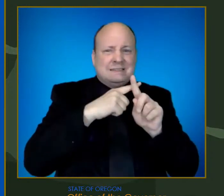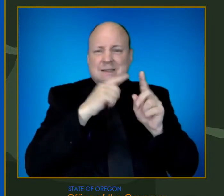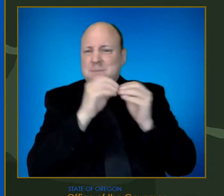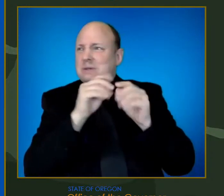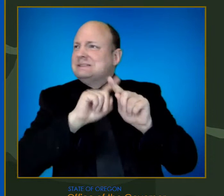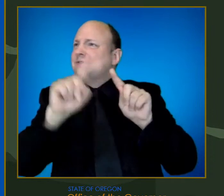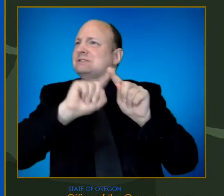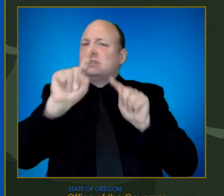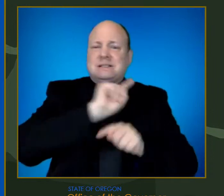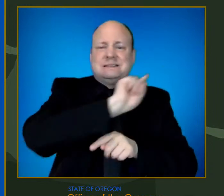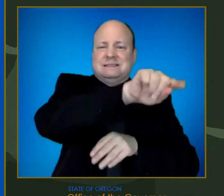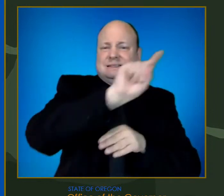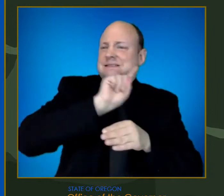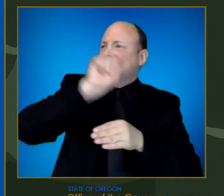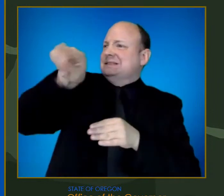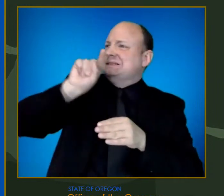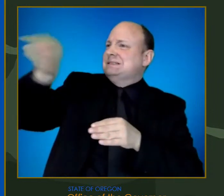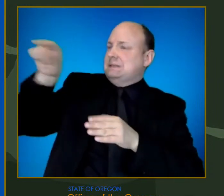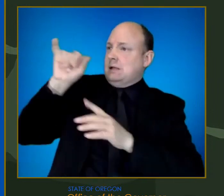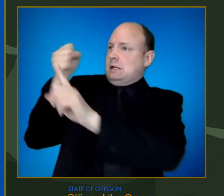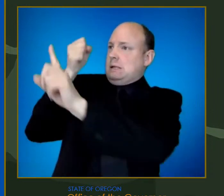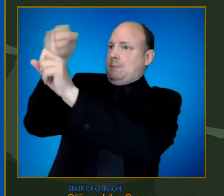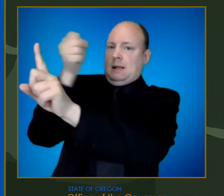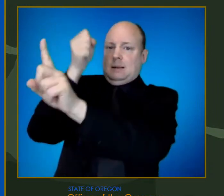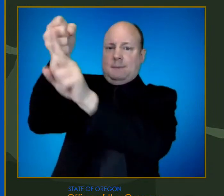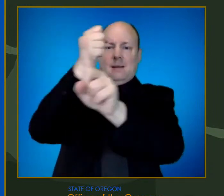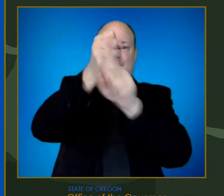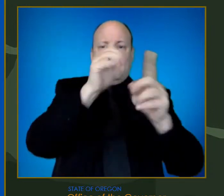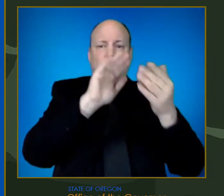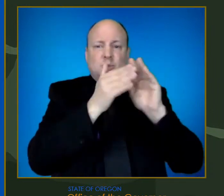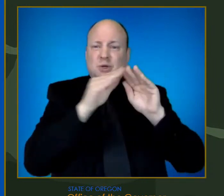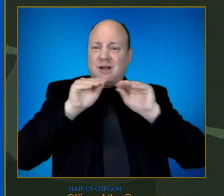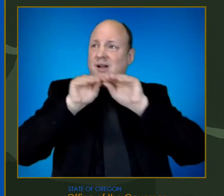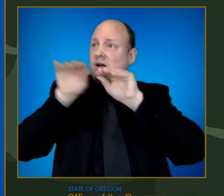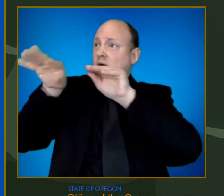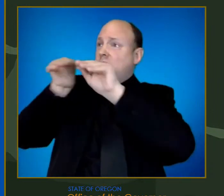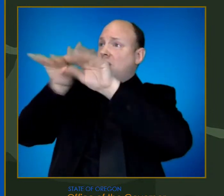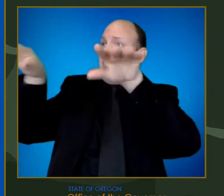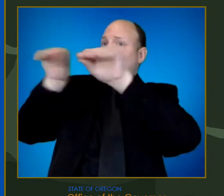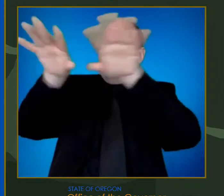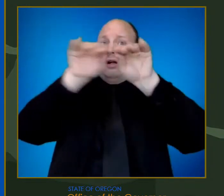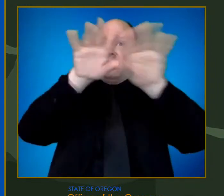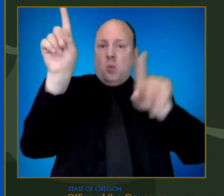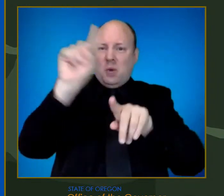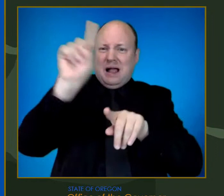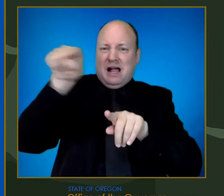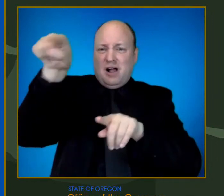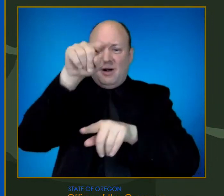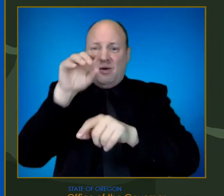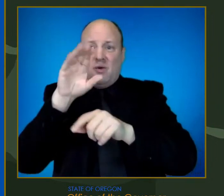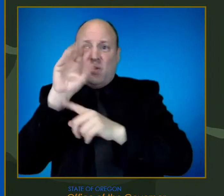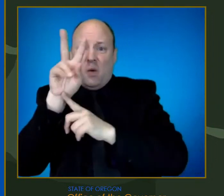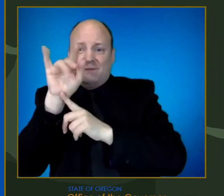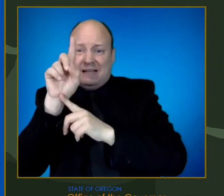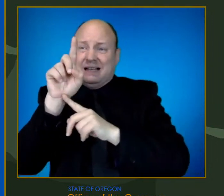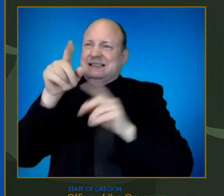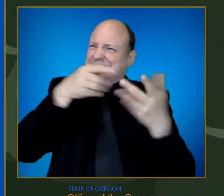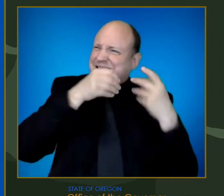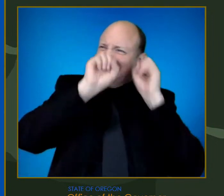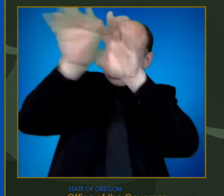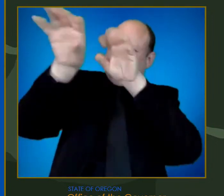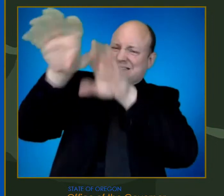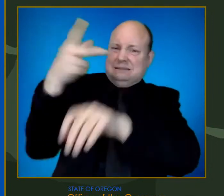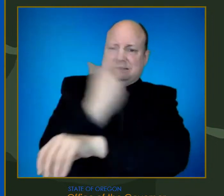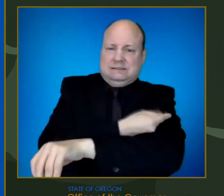risk. That takes time to build relationships, win trust, and be there at the right place and time in the community when someone makes the decision to